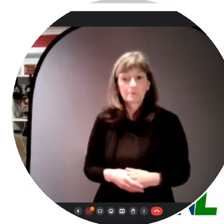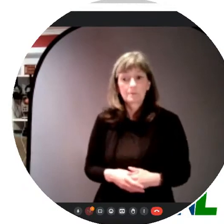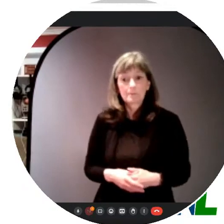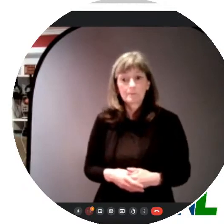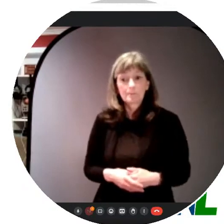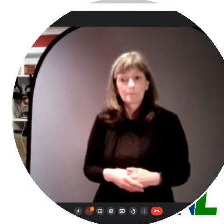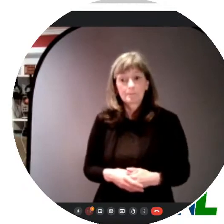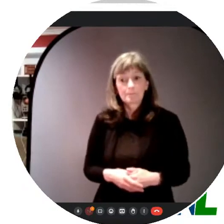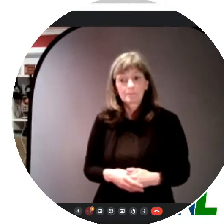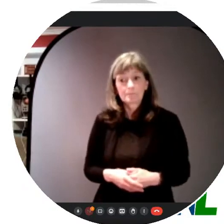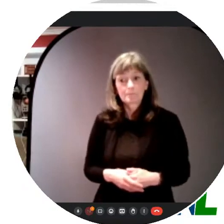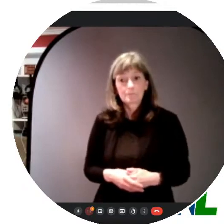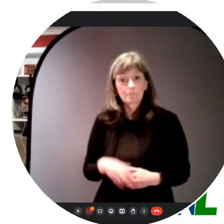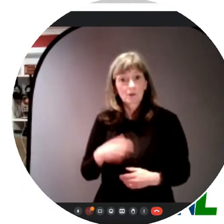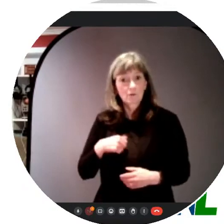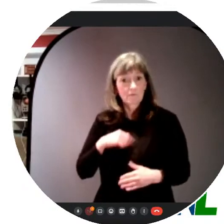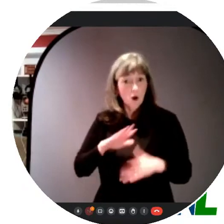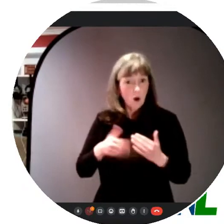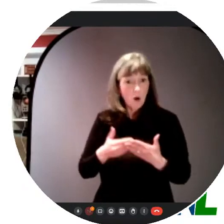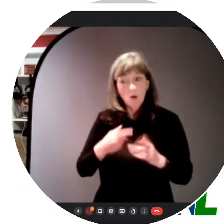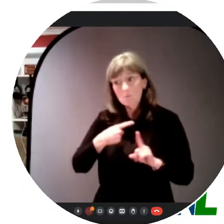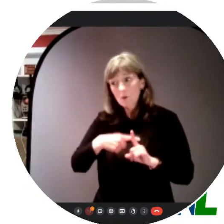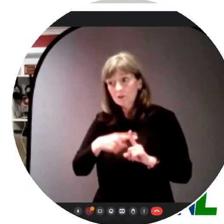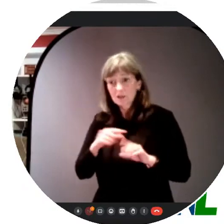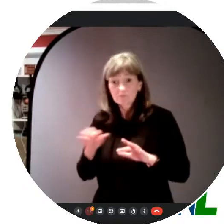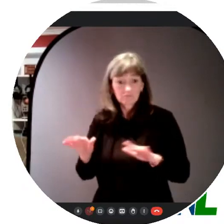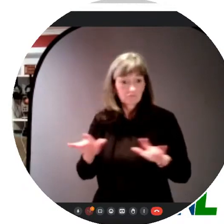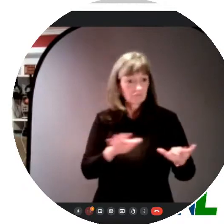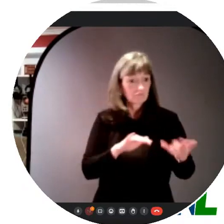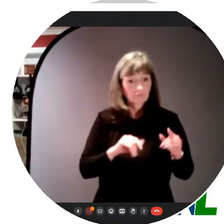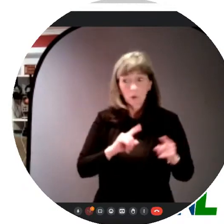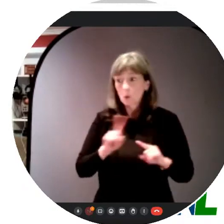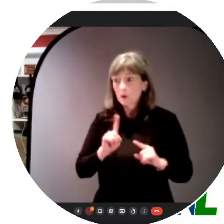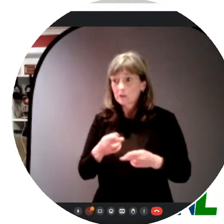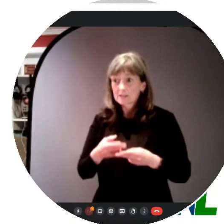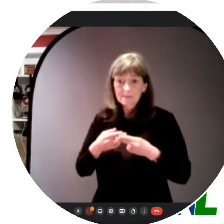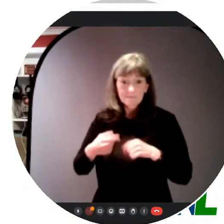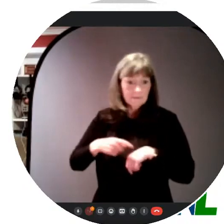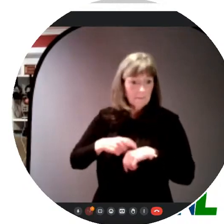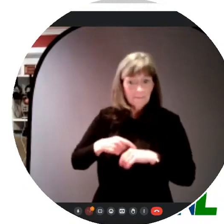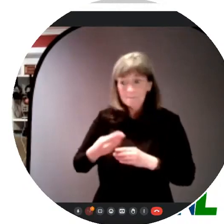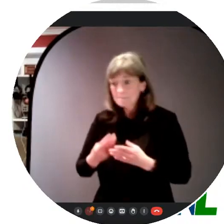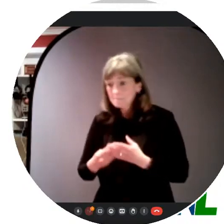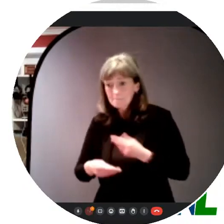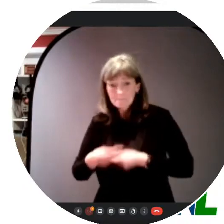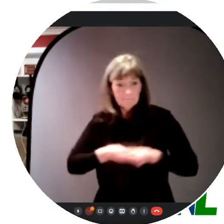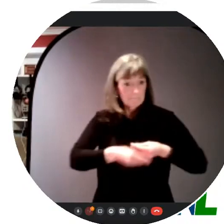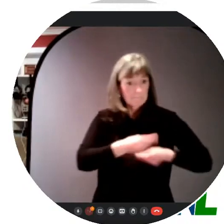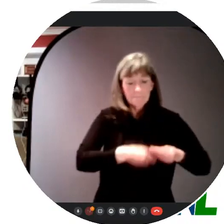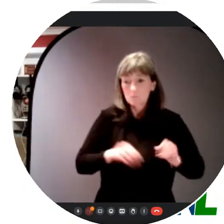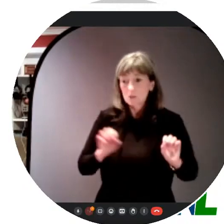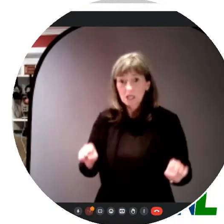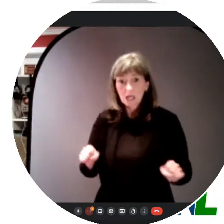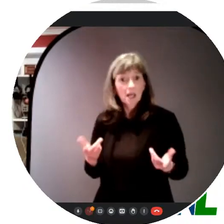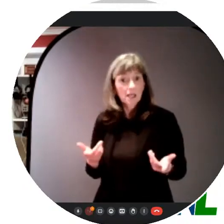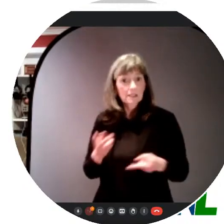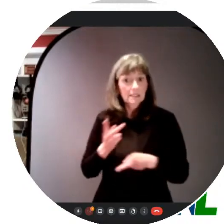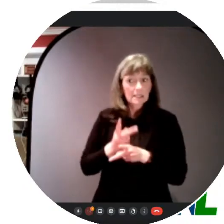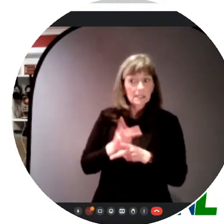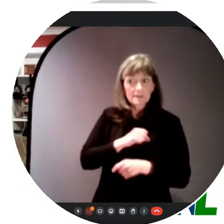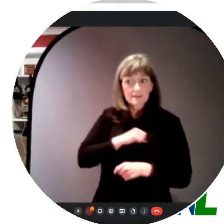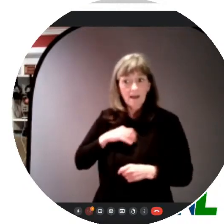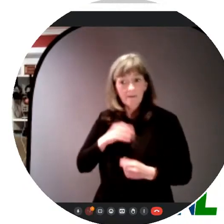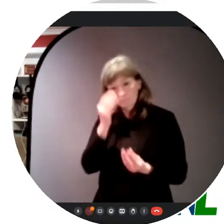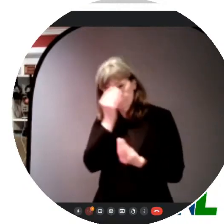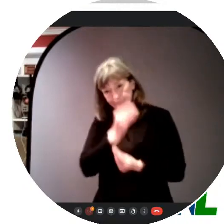looking at all of the positive outcomes and efficiencies we will get from this, and keeping employees informed. So